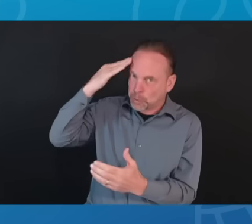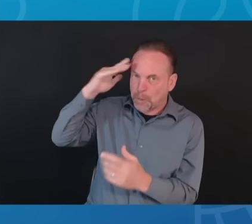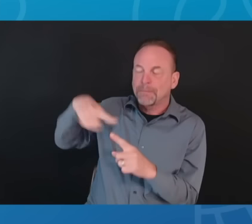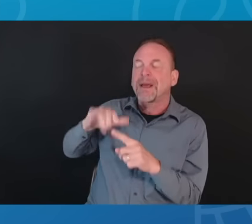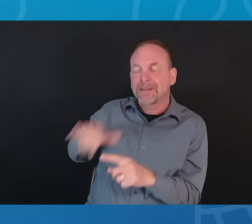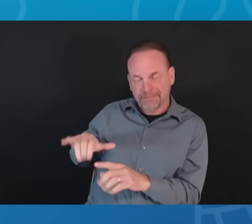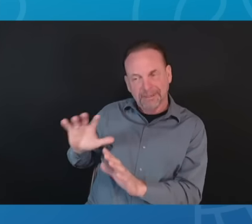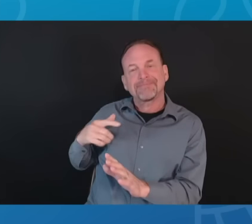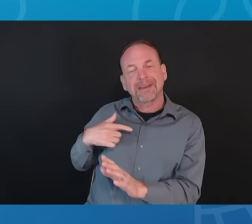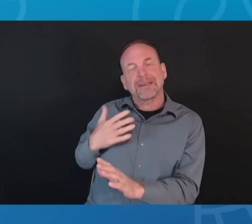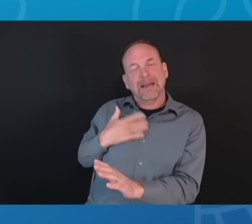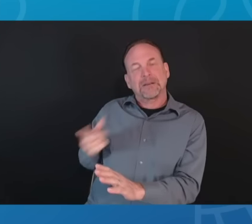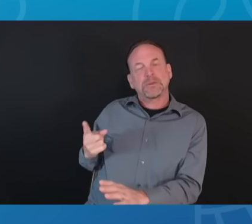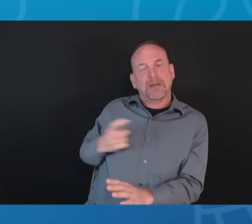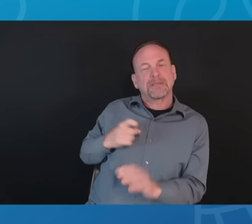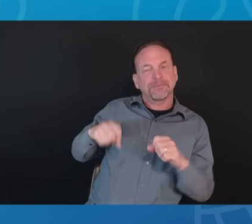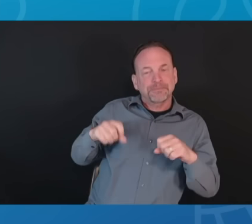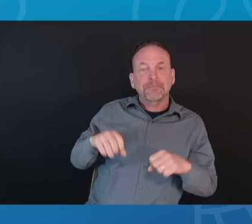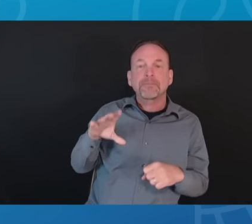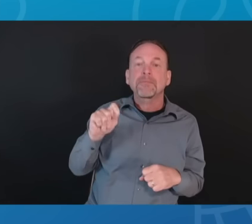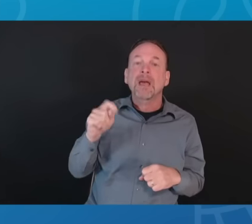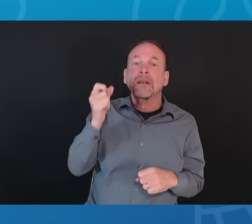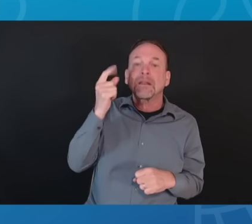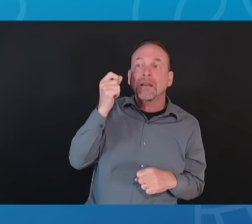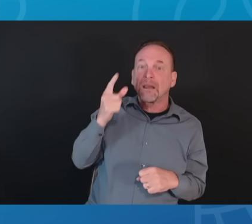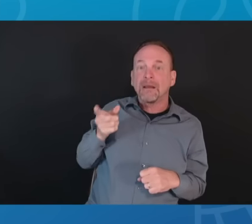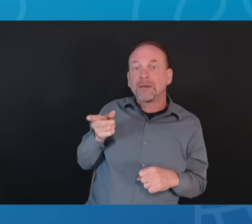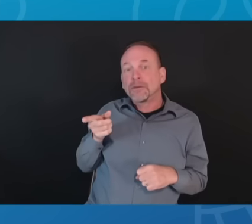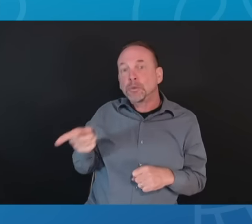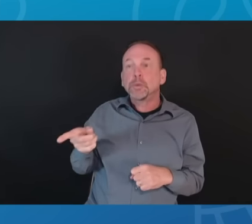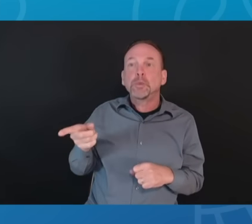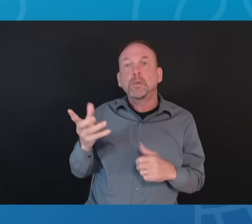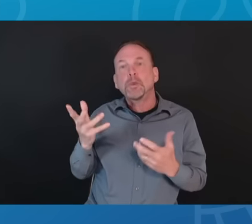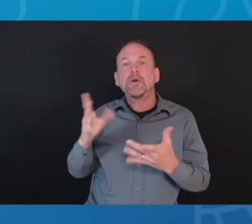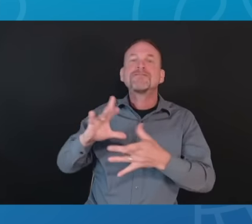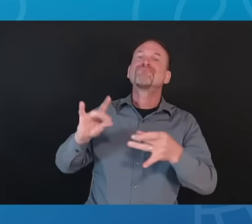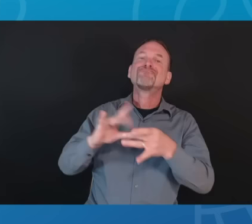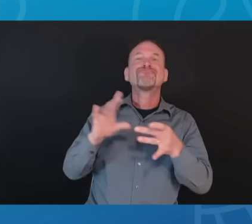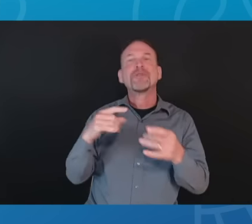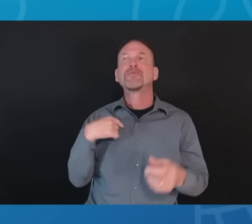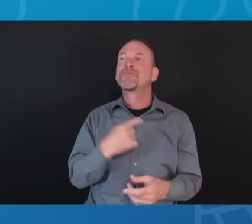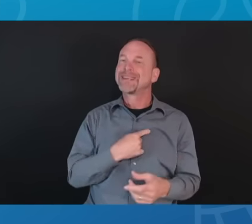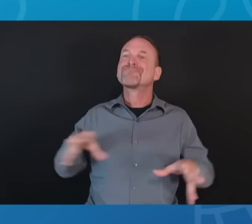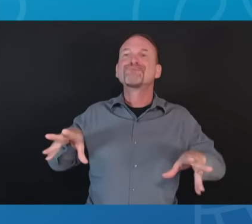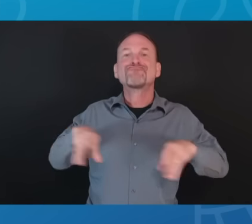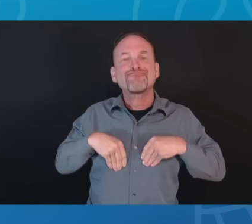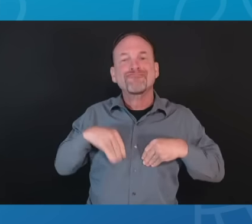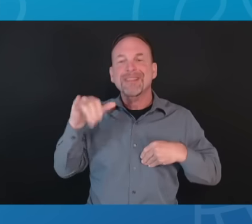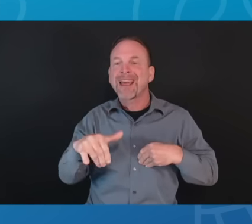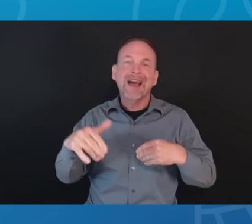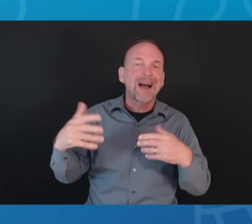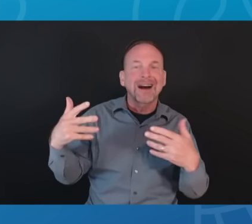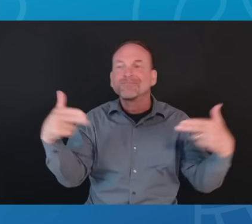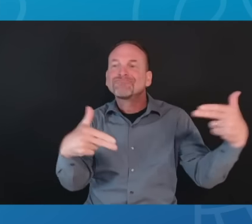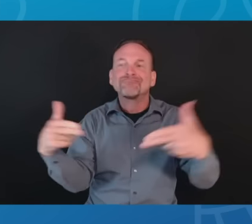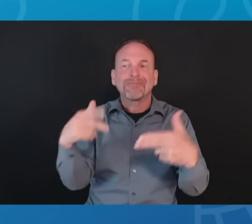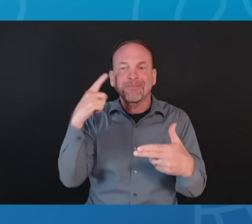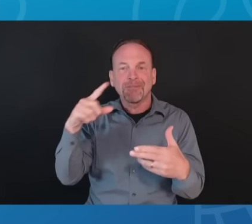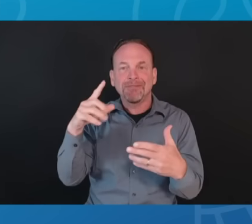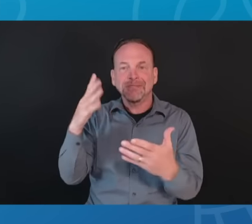signed off on bombing humanitarian convoys is absurd. It's just not true.